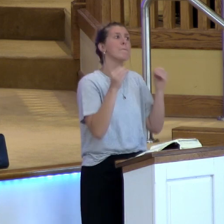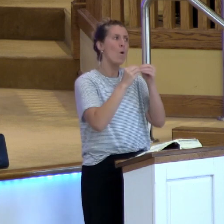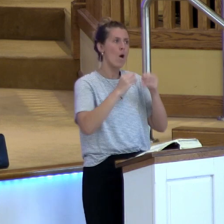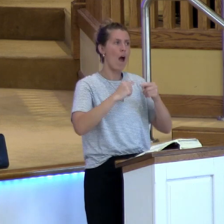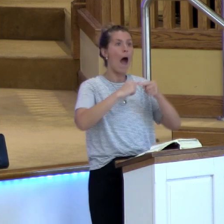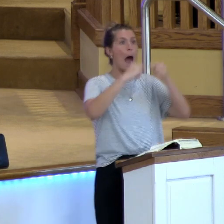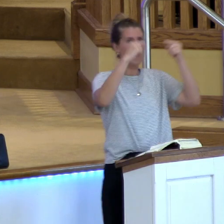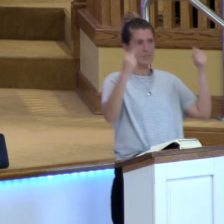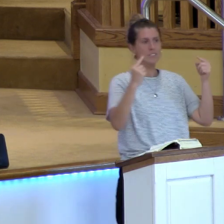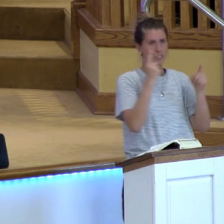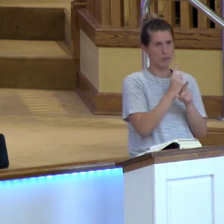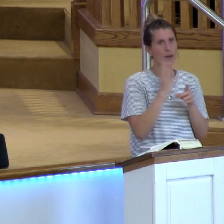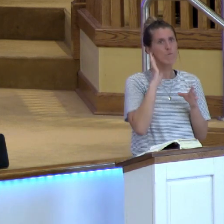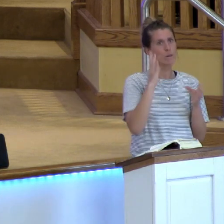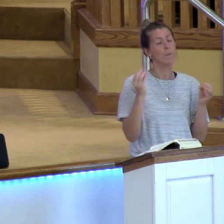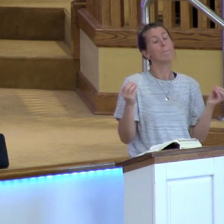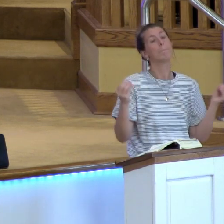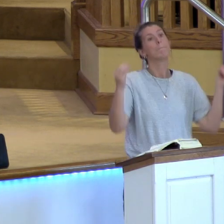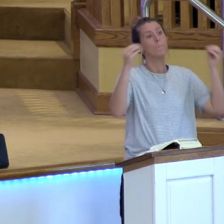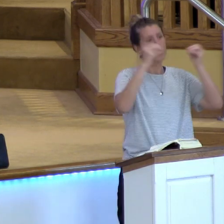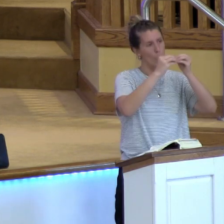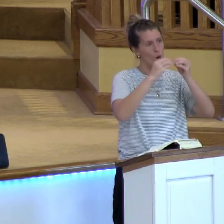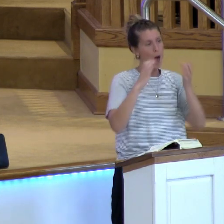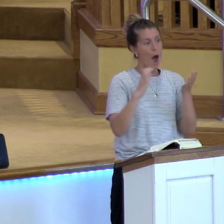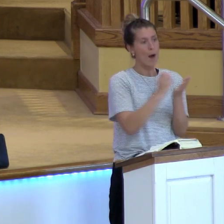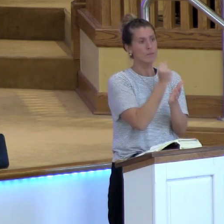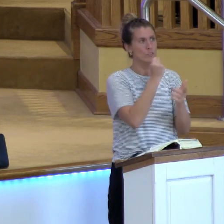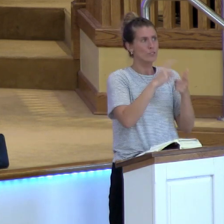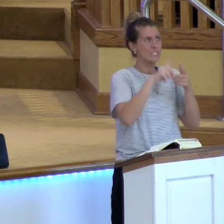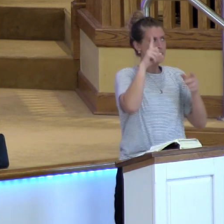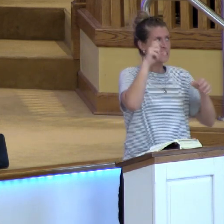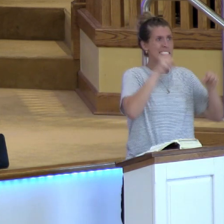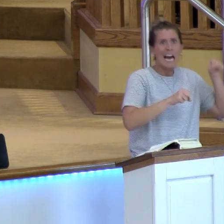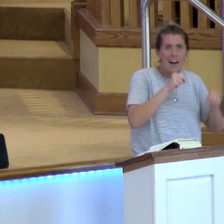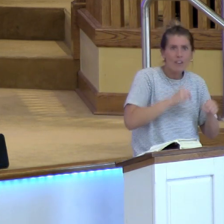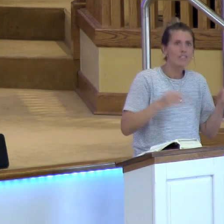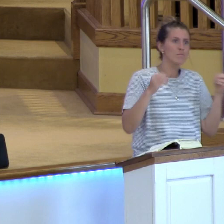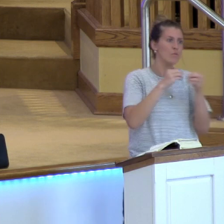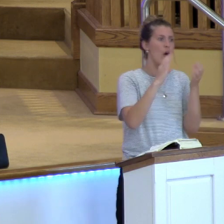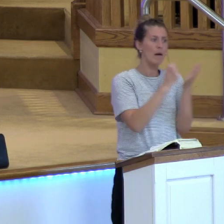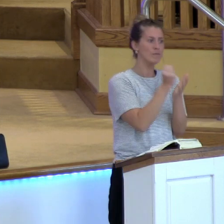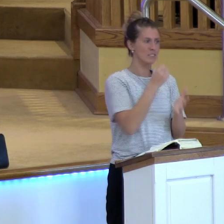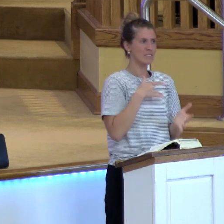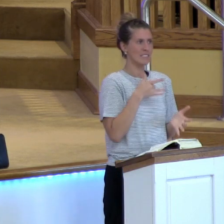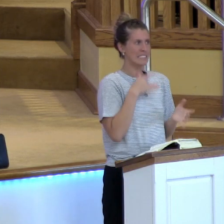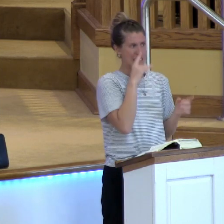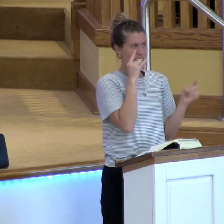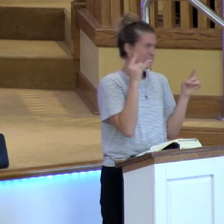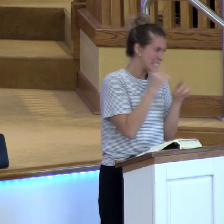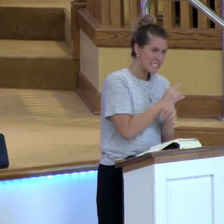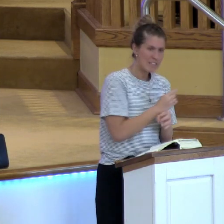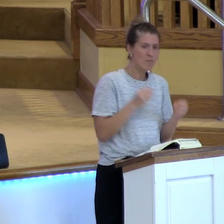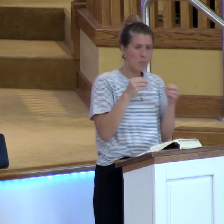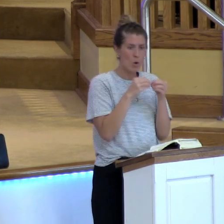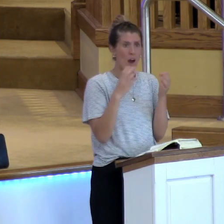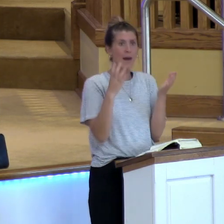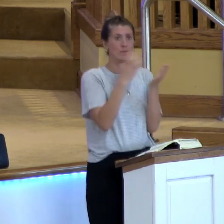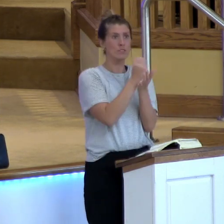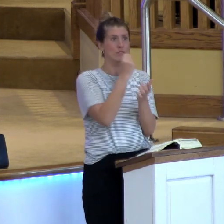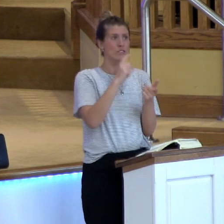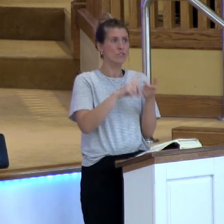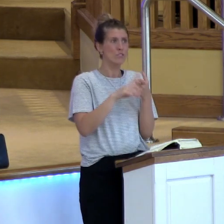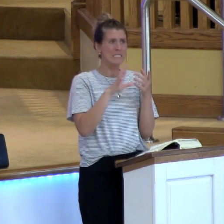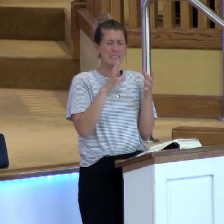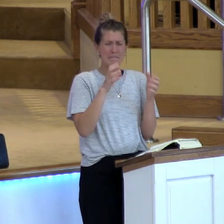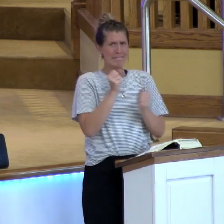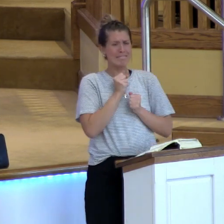opposition. There will be more opportunities to doubt, more opportunities to feel like you're being deceived, more opportunities to